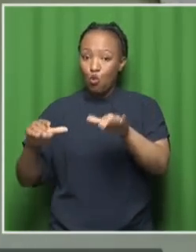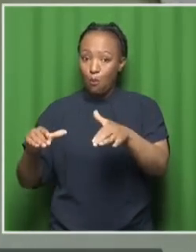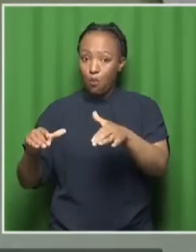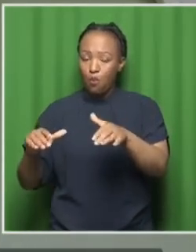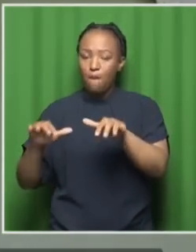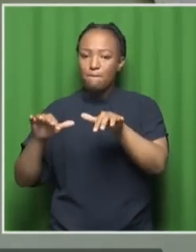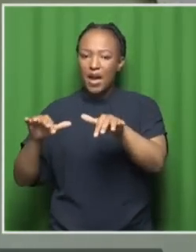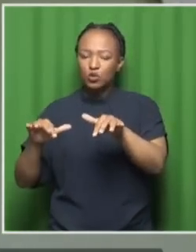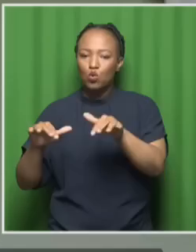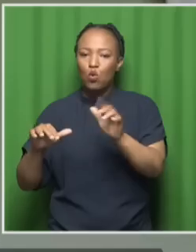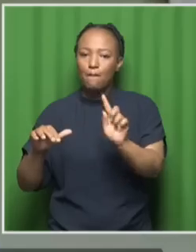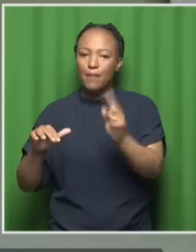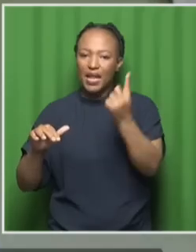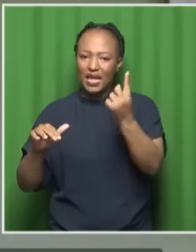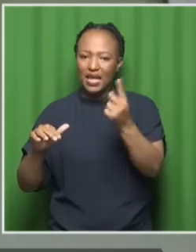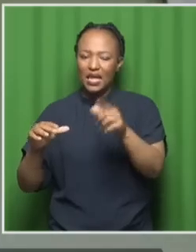busy